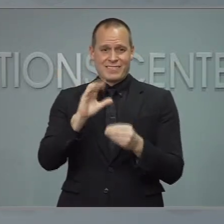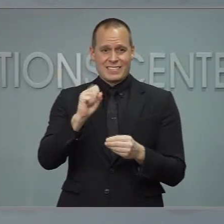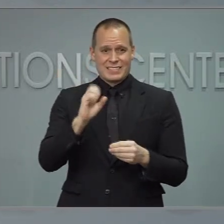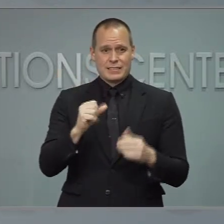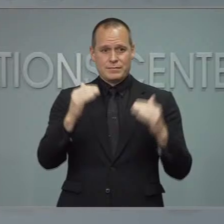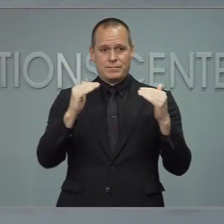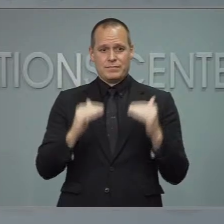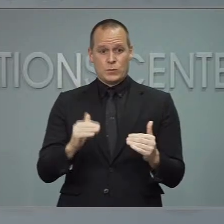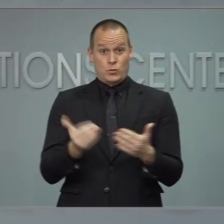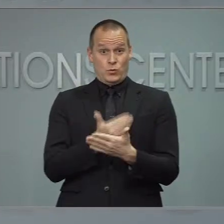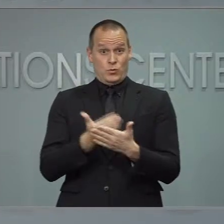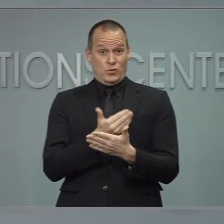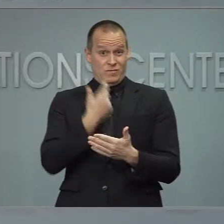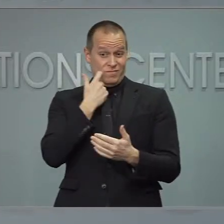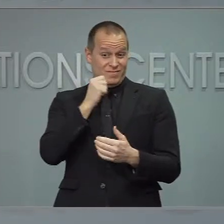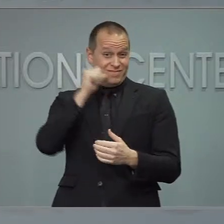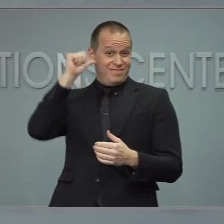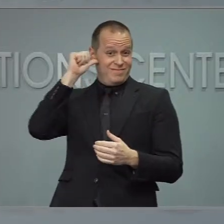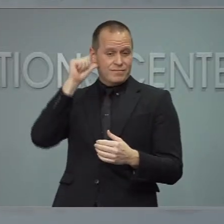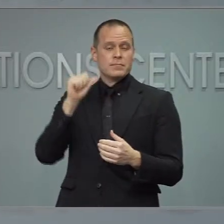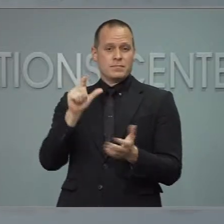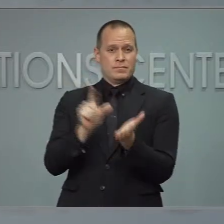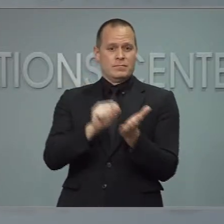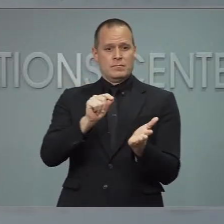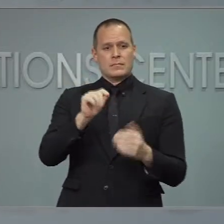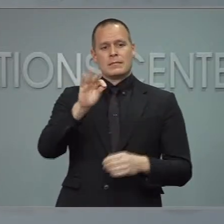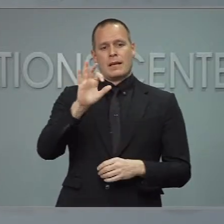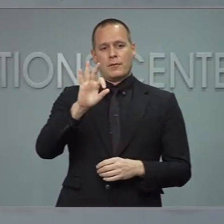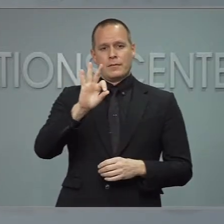997 new cases reported since yesterday,